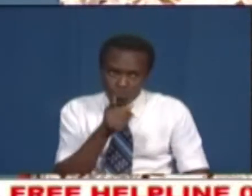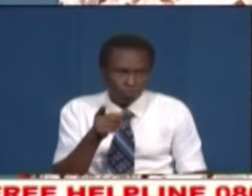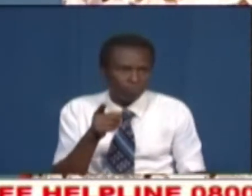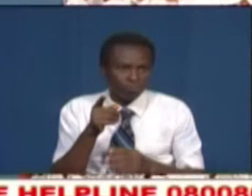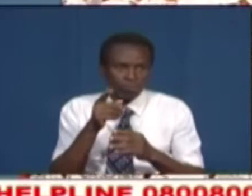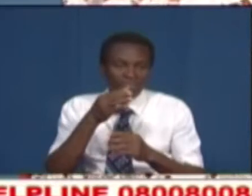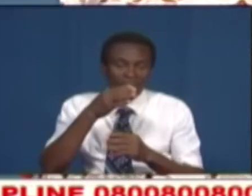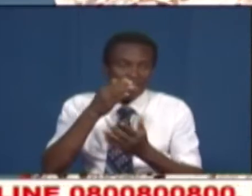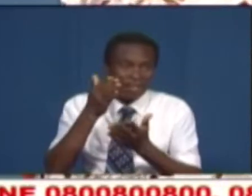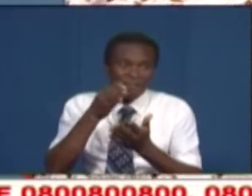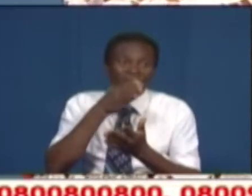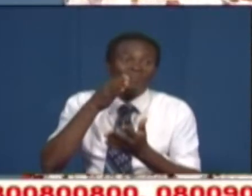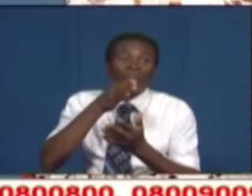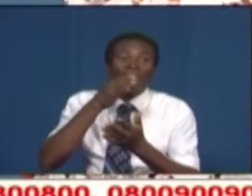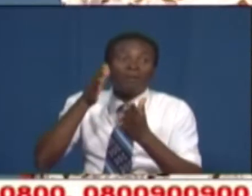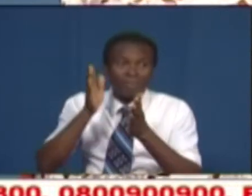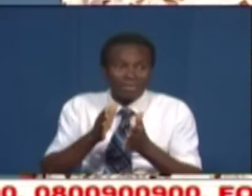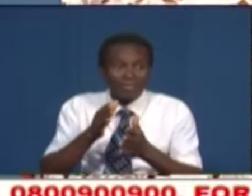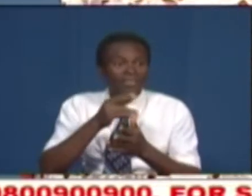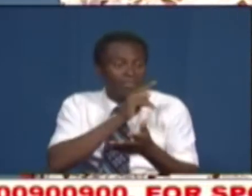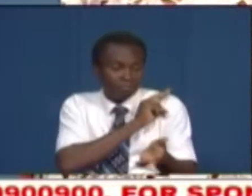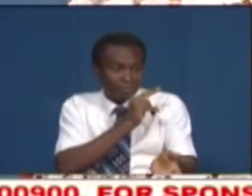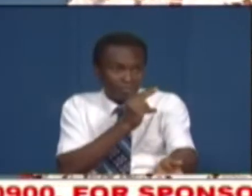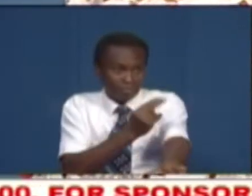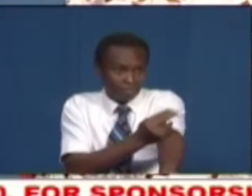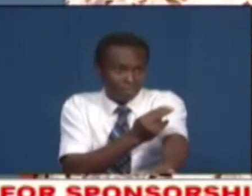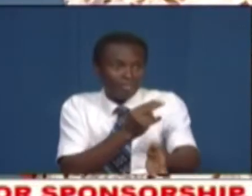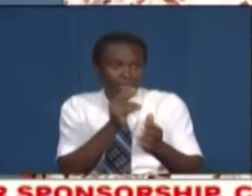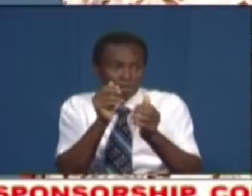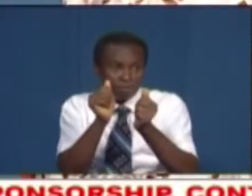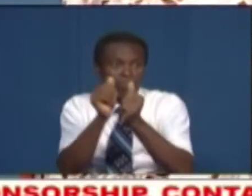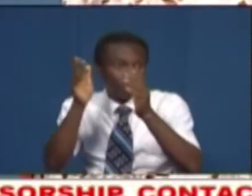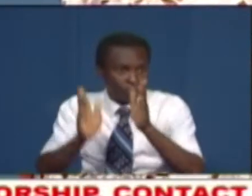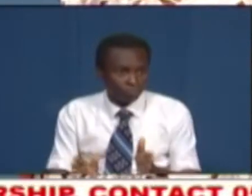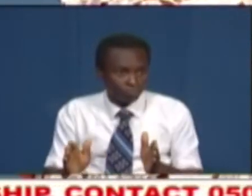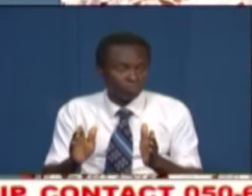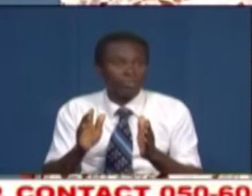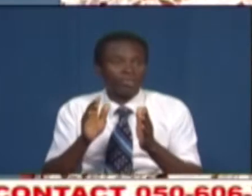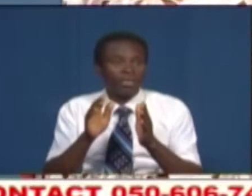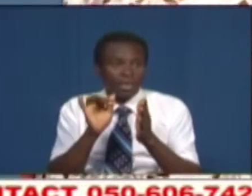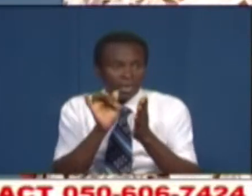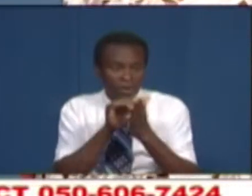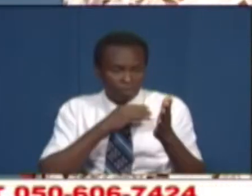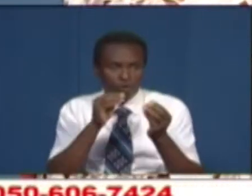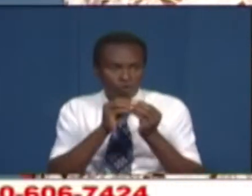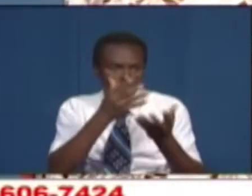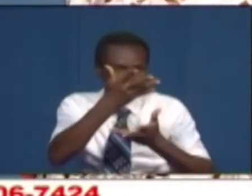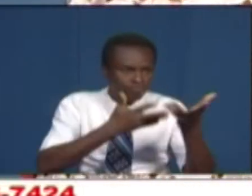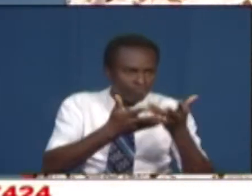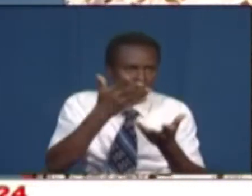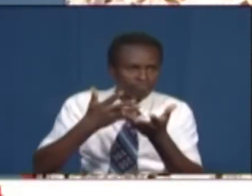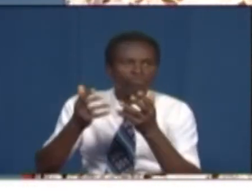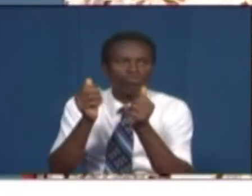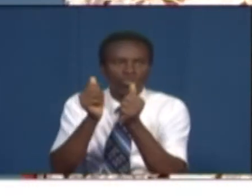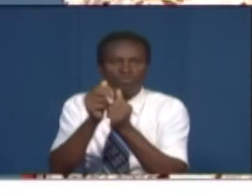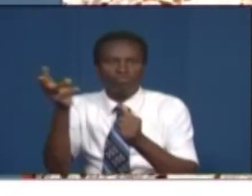an analyst, a nutritionist, I have identified that the only way that those things can actually be minimized